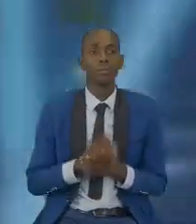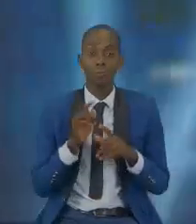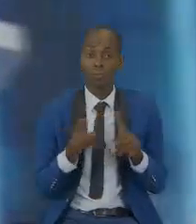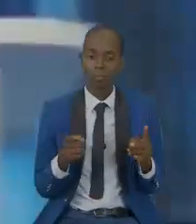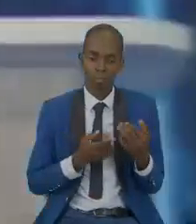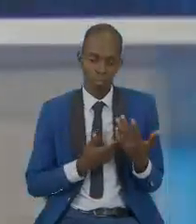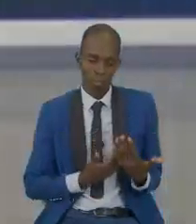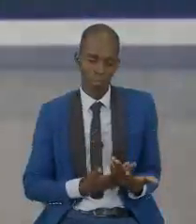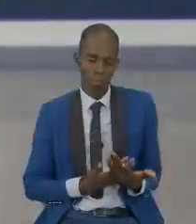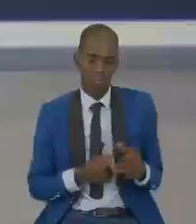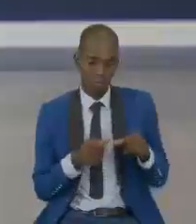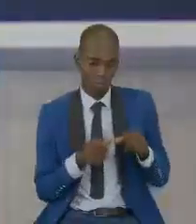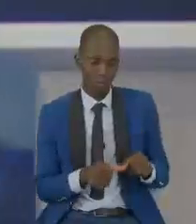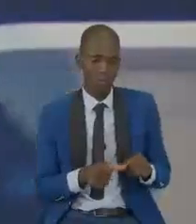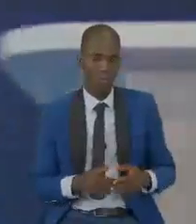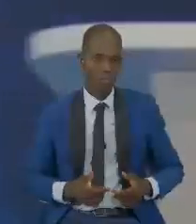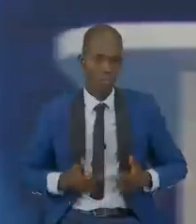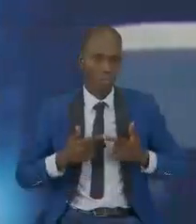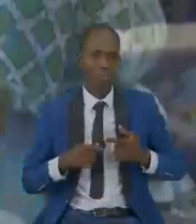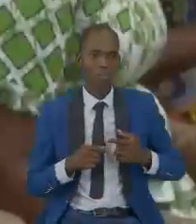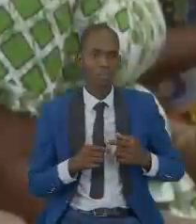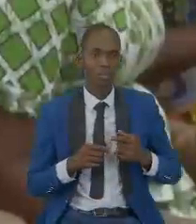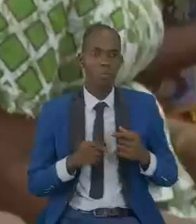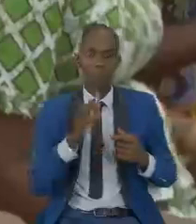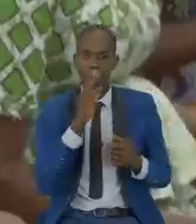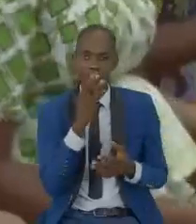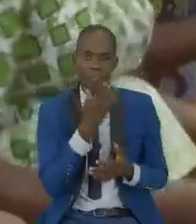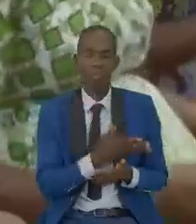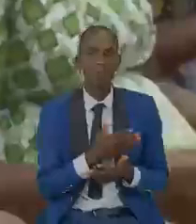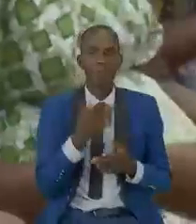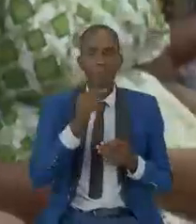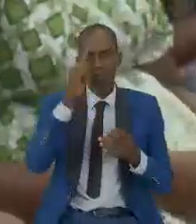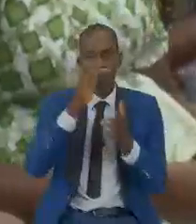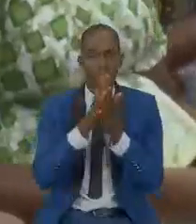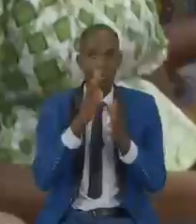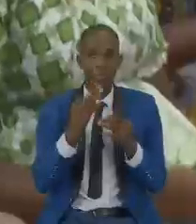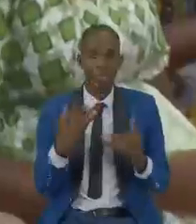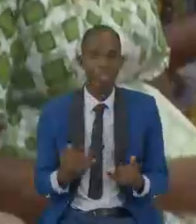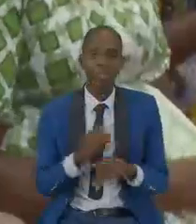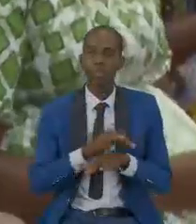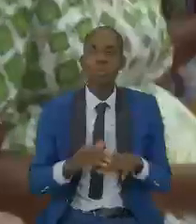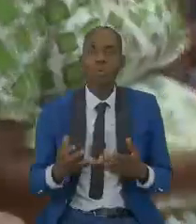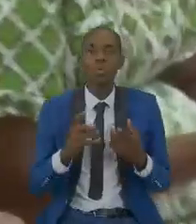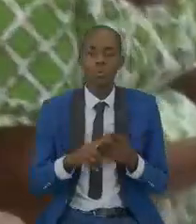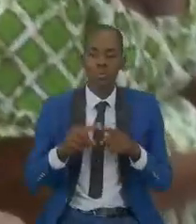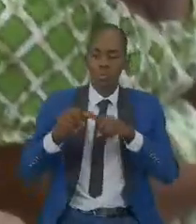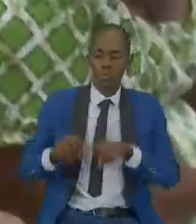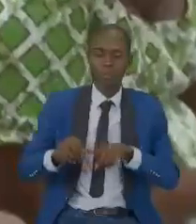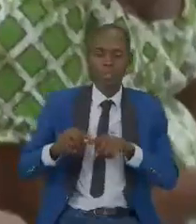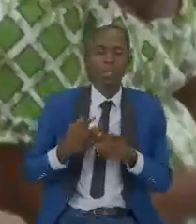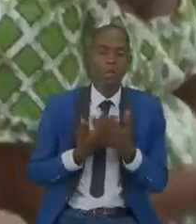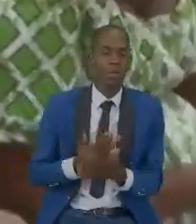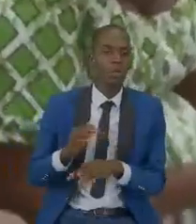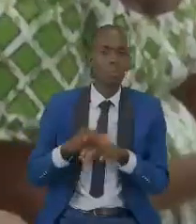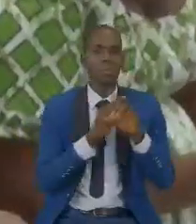but tarry. The believers of nowadays, they no more tarry in the presence of the Lord.